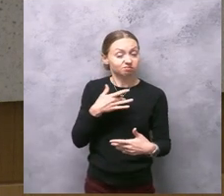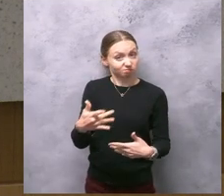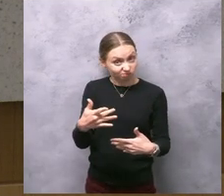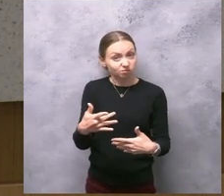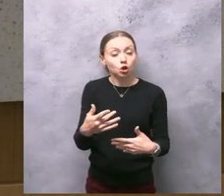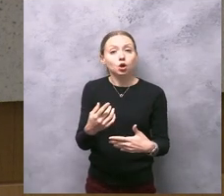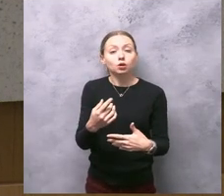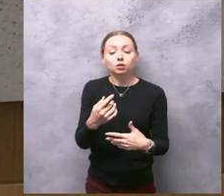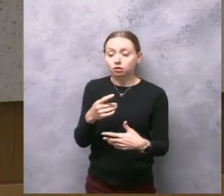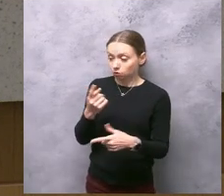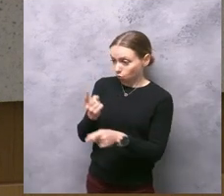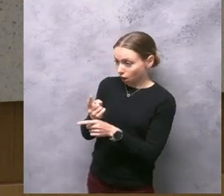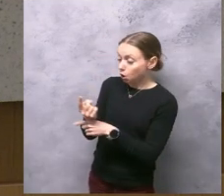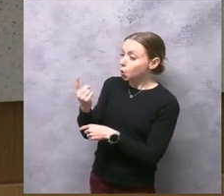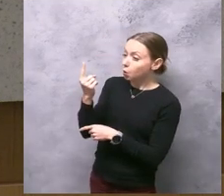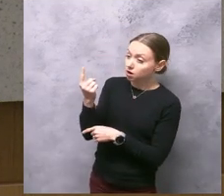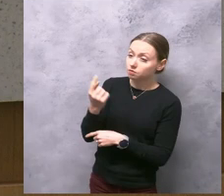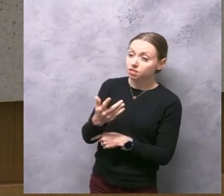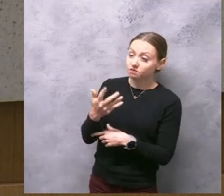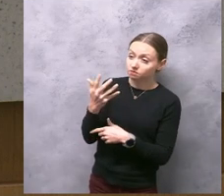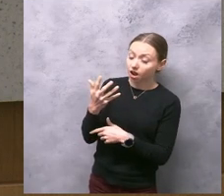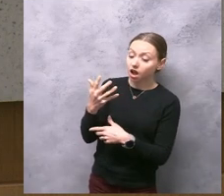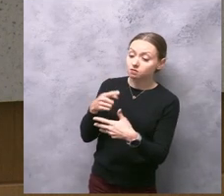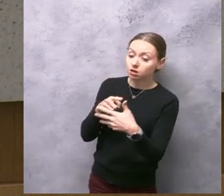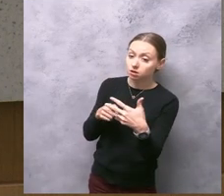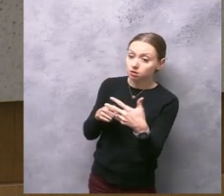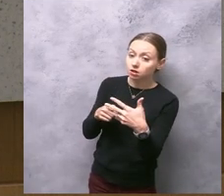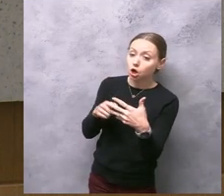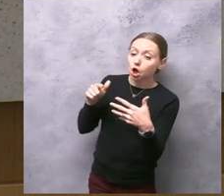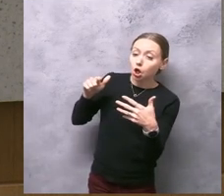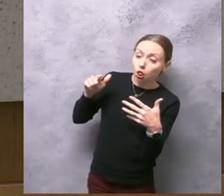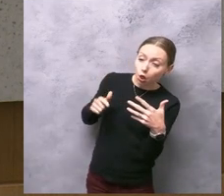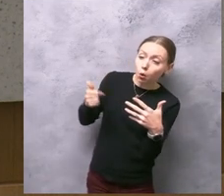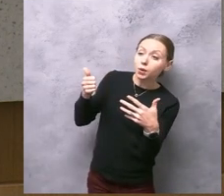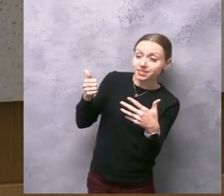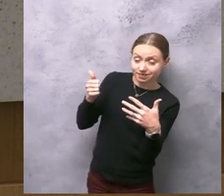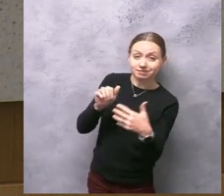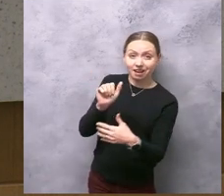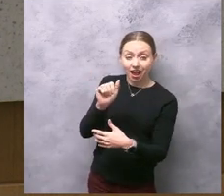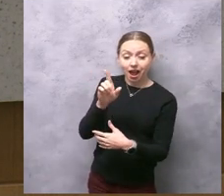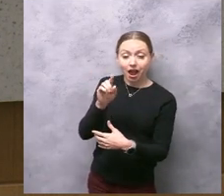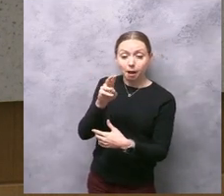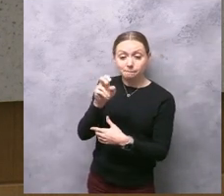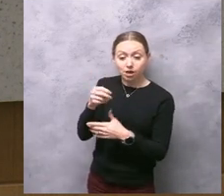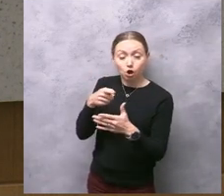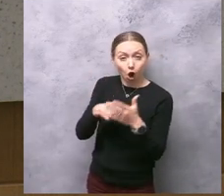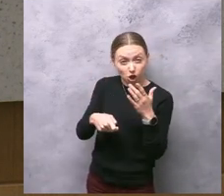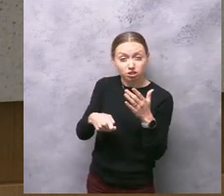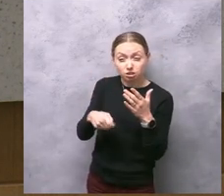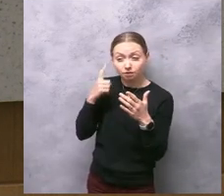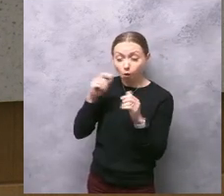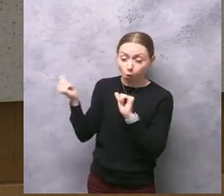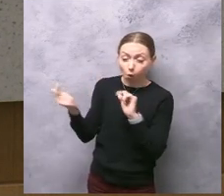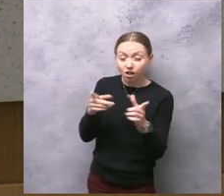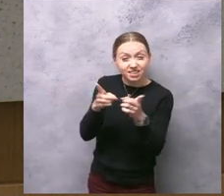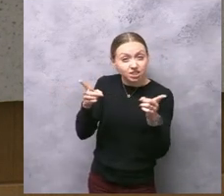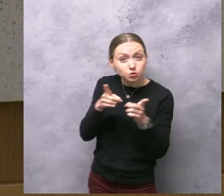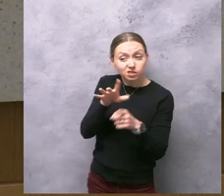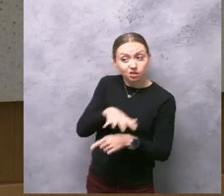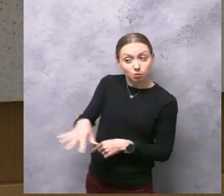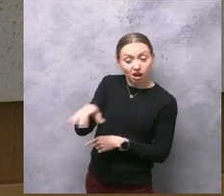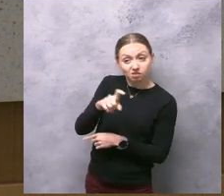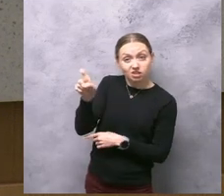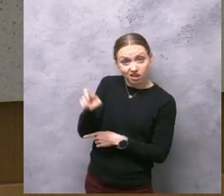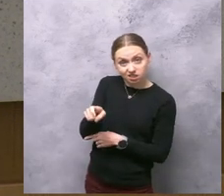One of the five lowest administrative cost ratios out of over 1,000 districts. In the state of Texas. Yes, sir. So we're going to